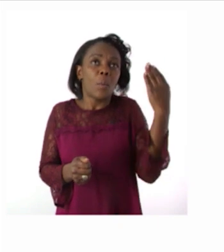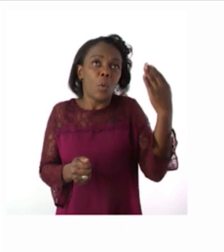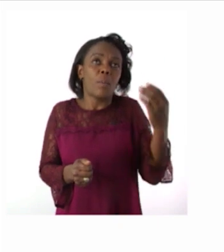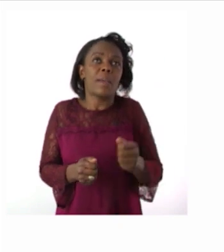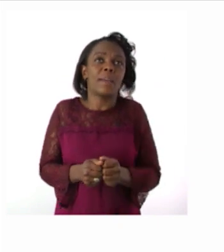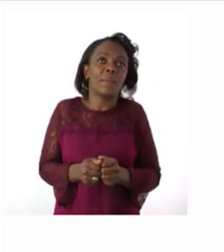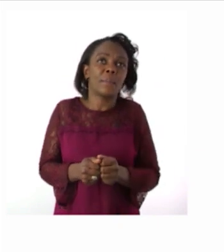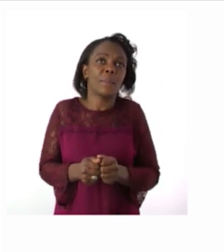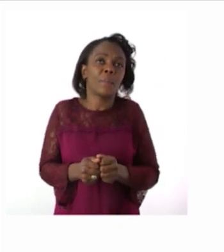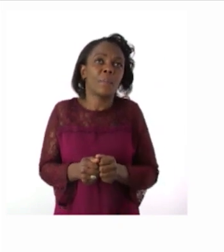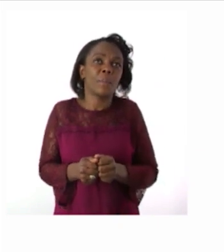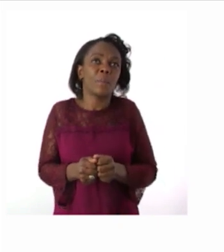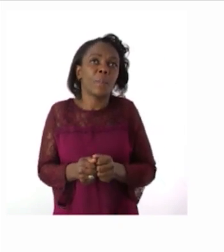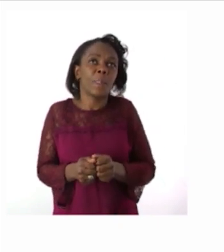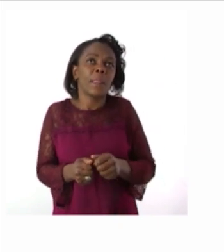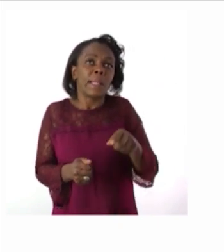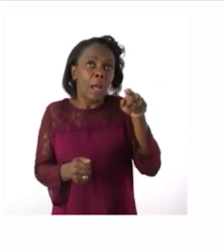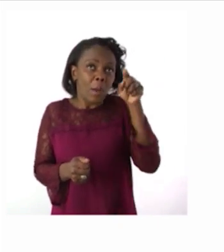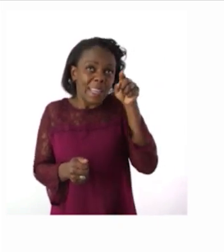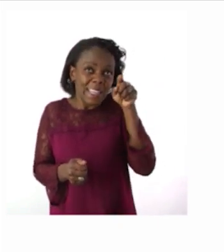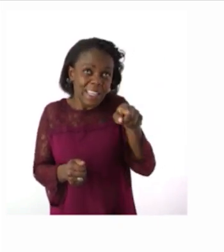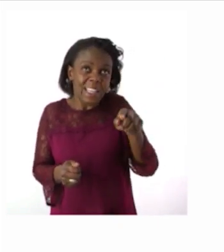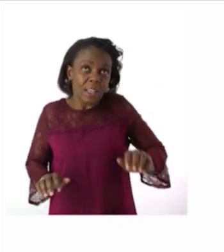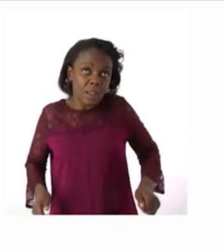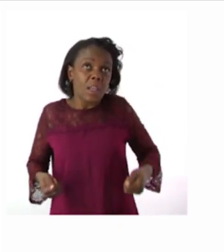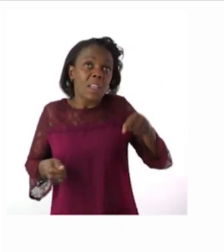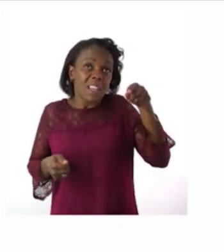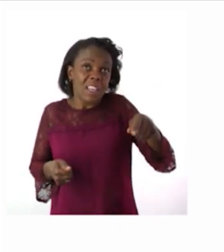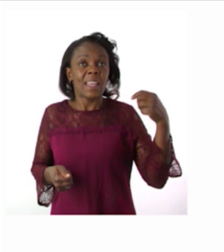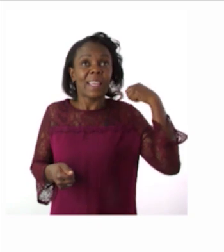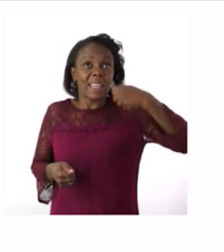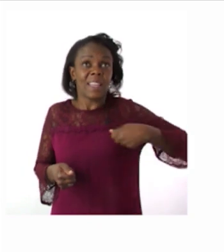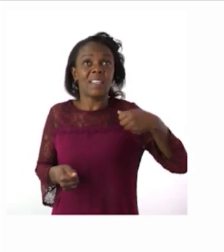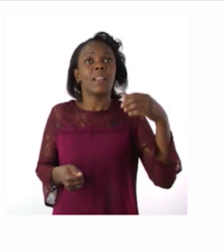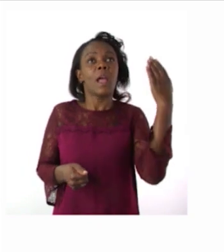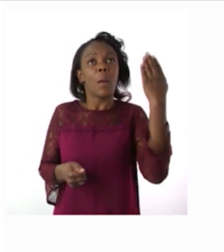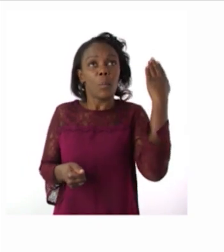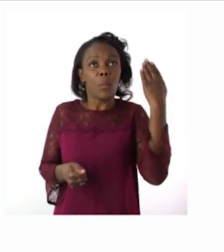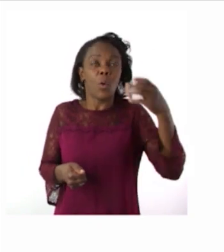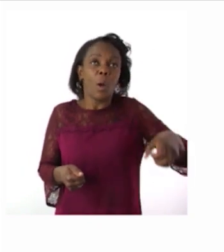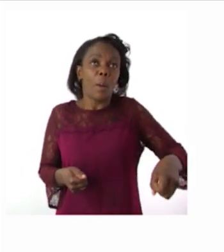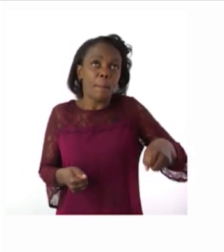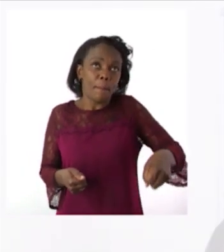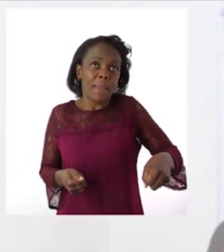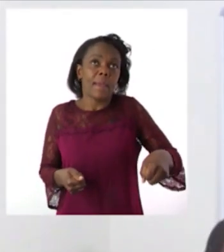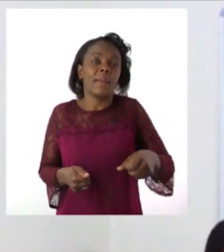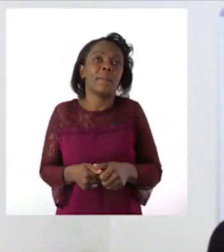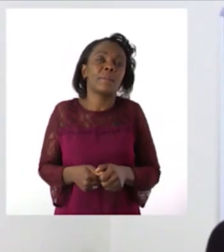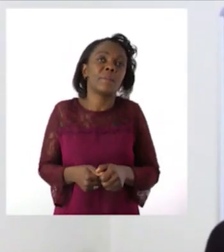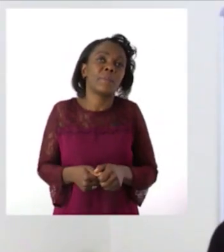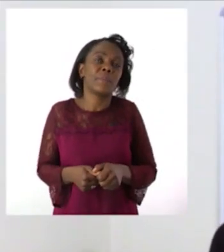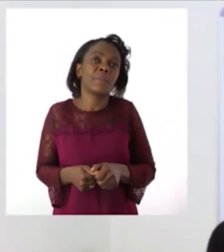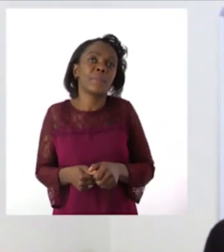bag, we are going to say, he carries a blue bag. Because now John is a boy and we don't want to be calling him all